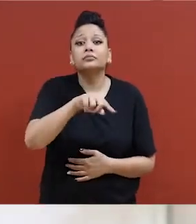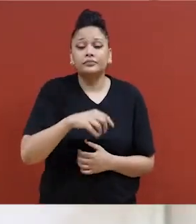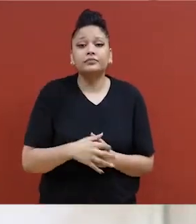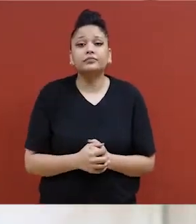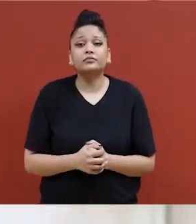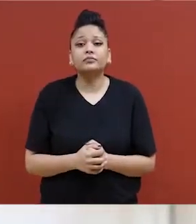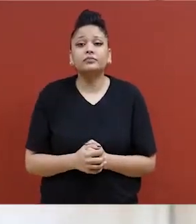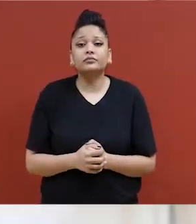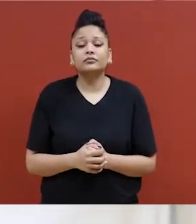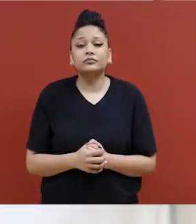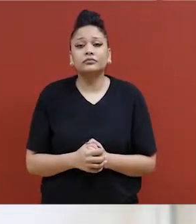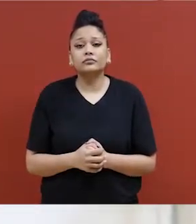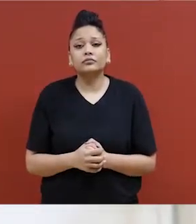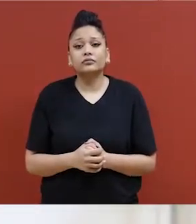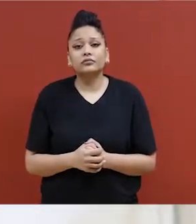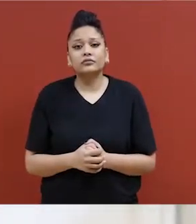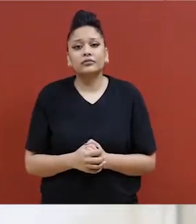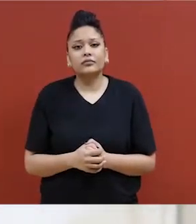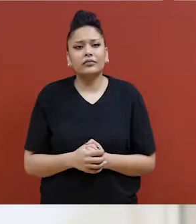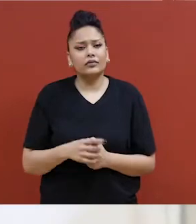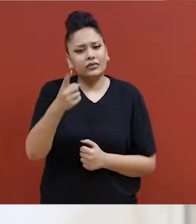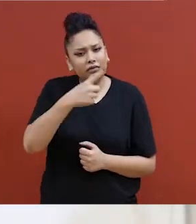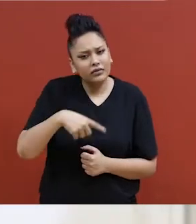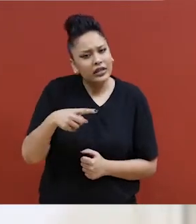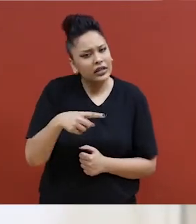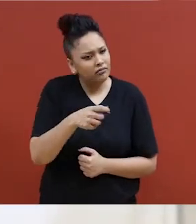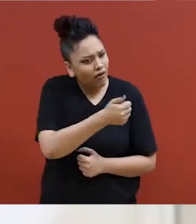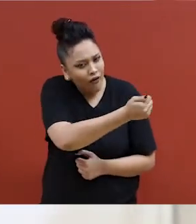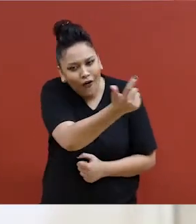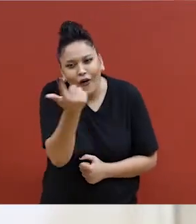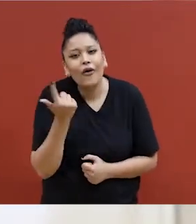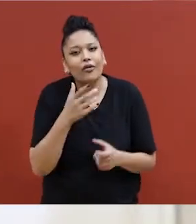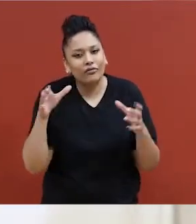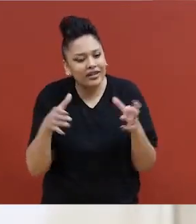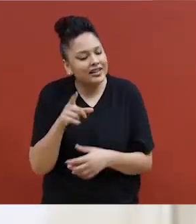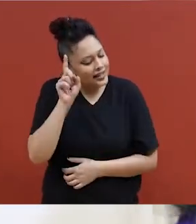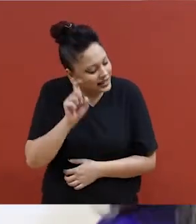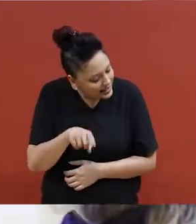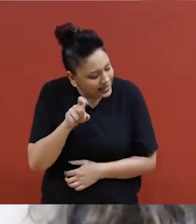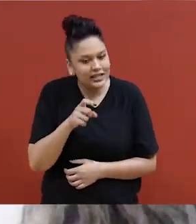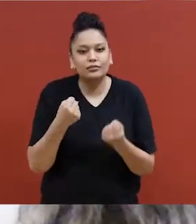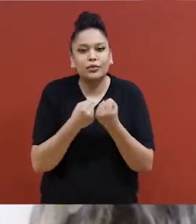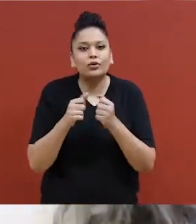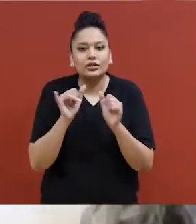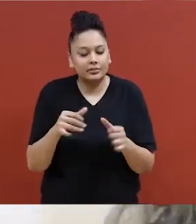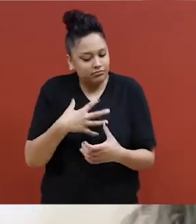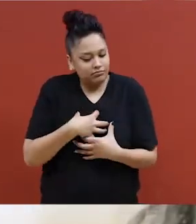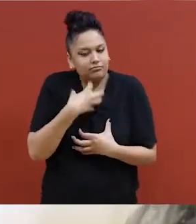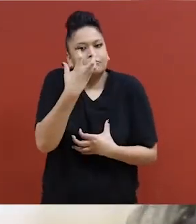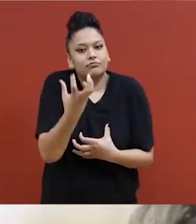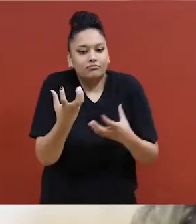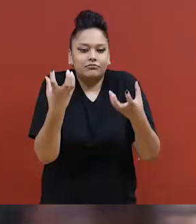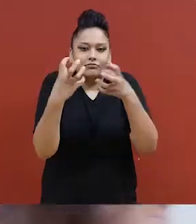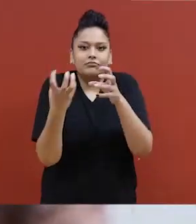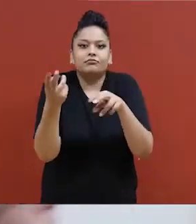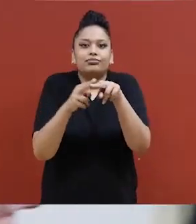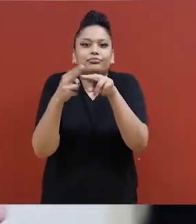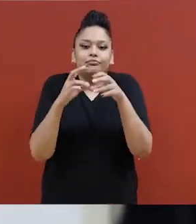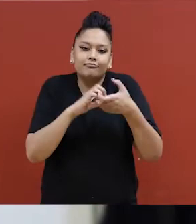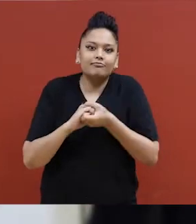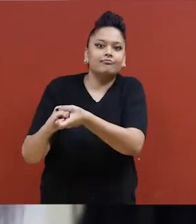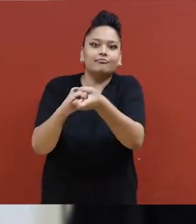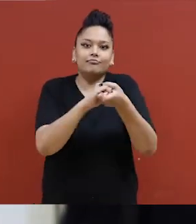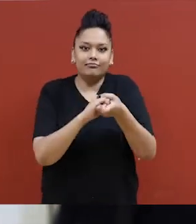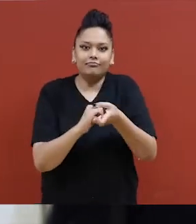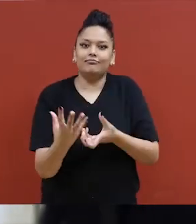us, having the support to do that. Right? Yeah. Well said. Well